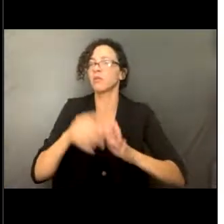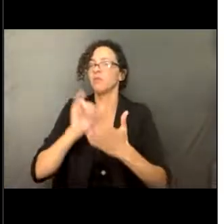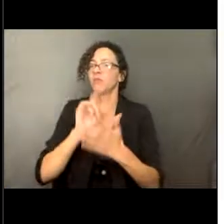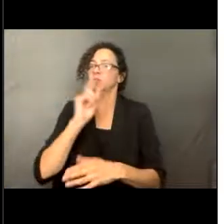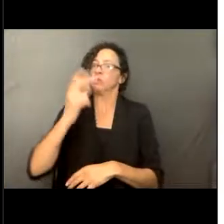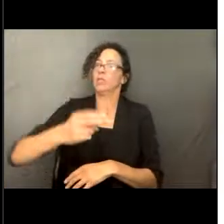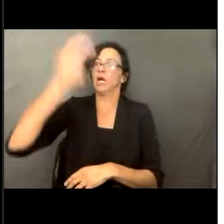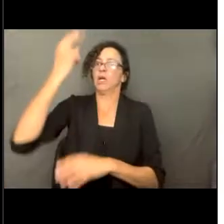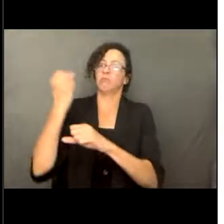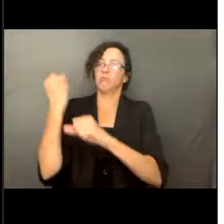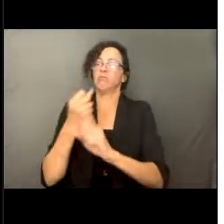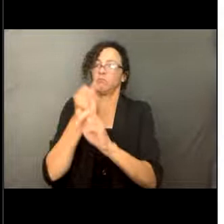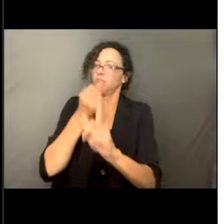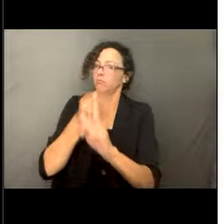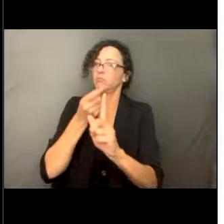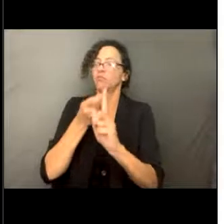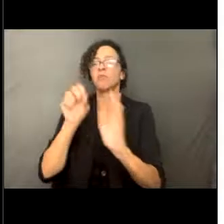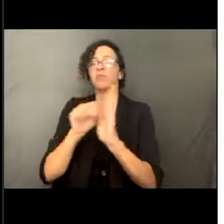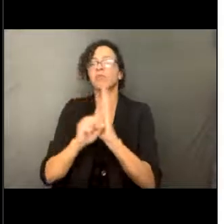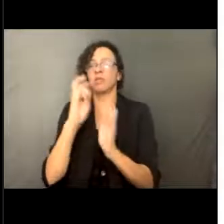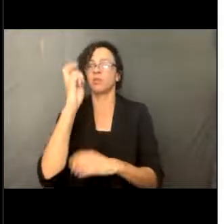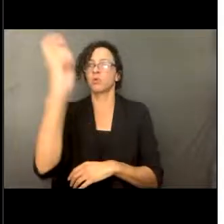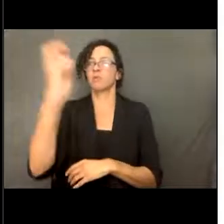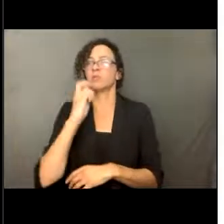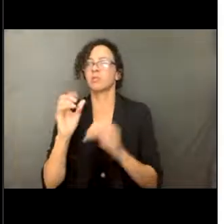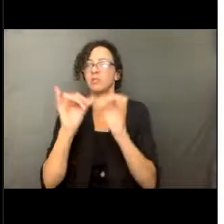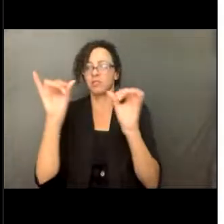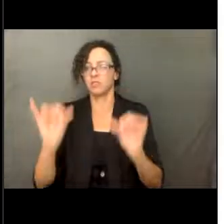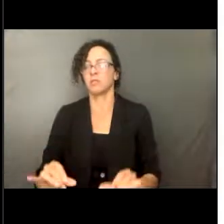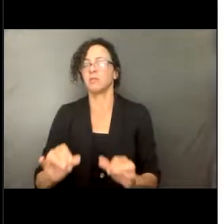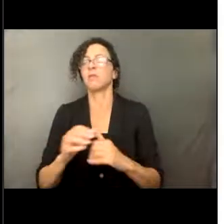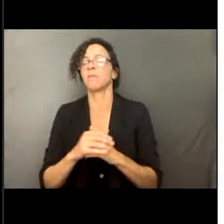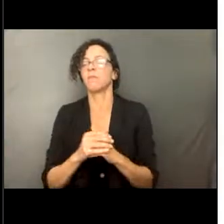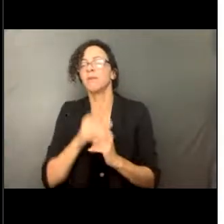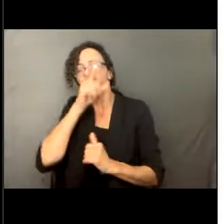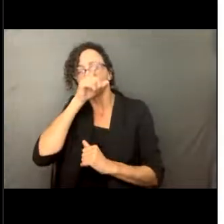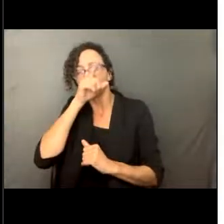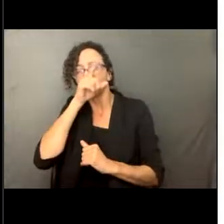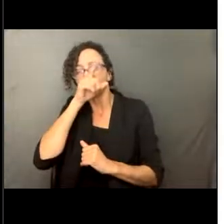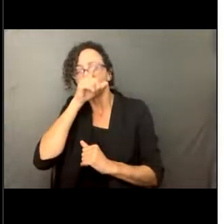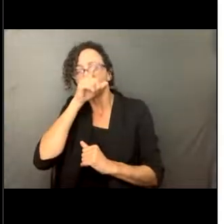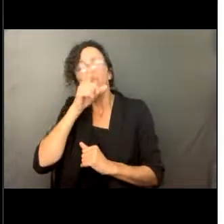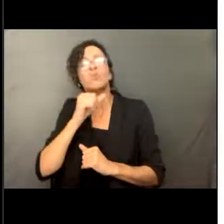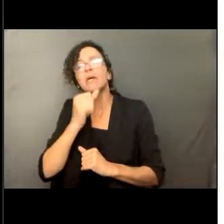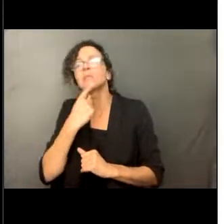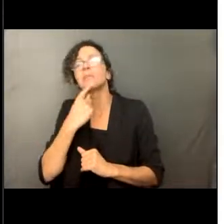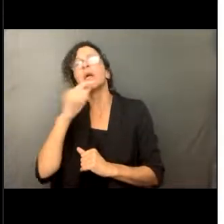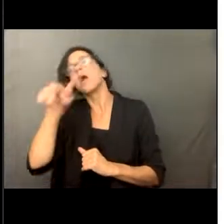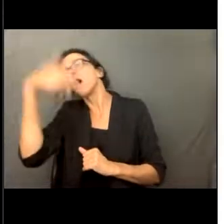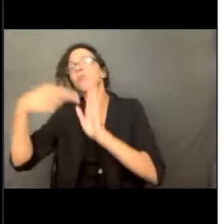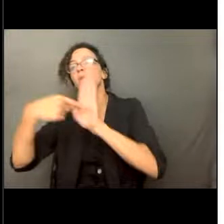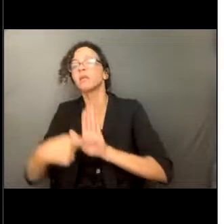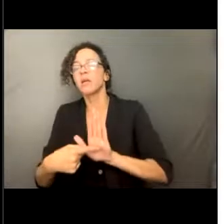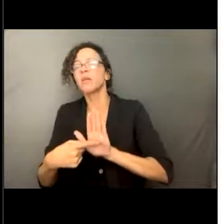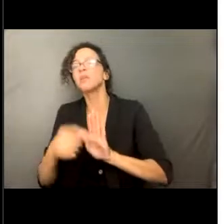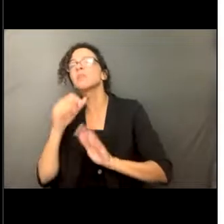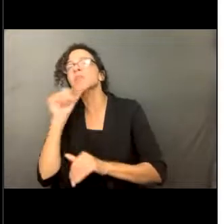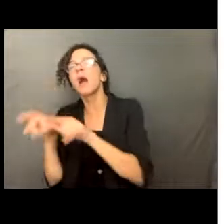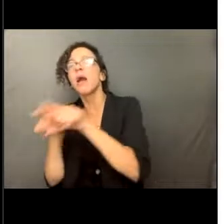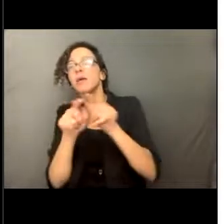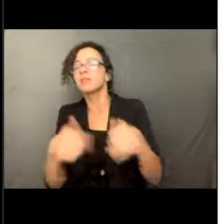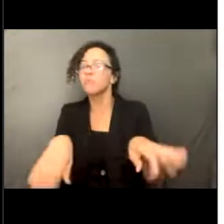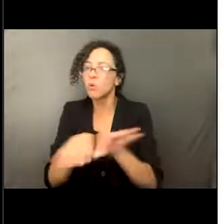transportation system. That's not to say that we don't think other indicators are important. It's that they are not as